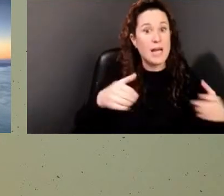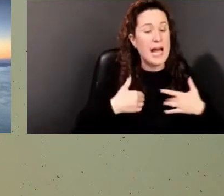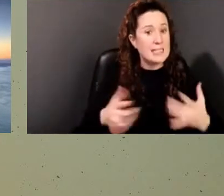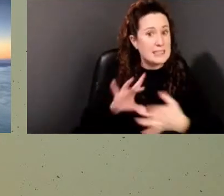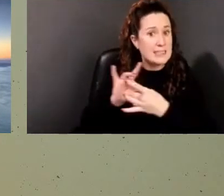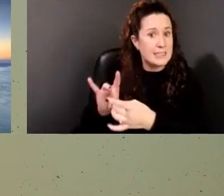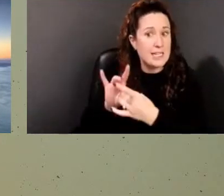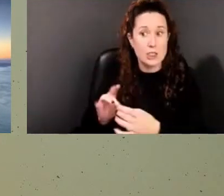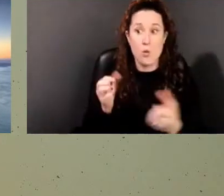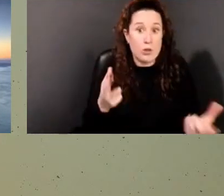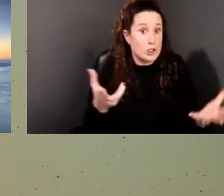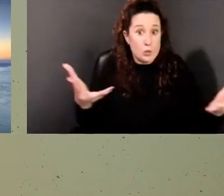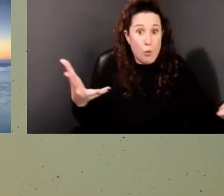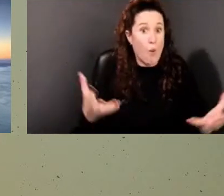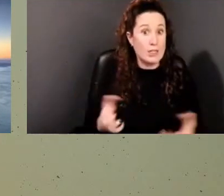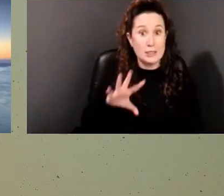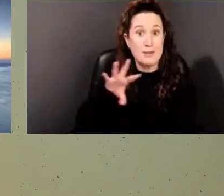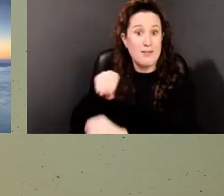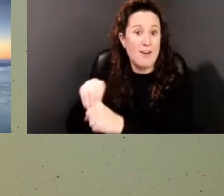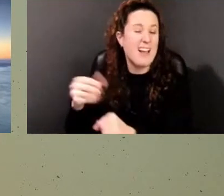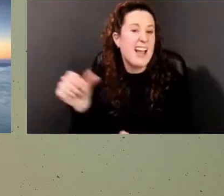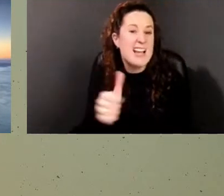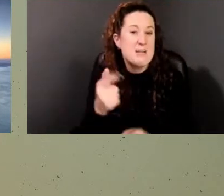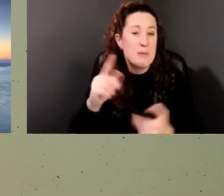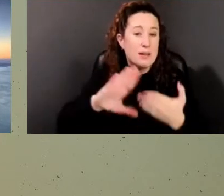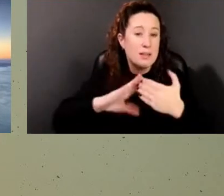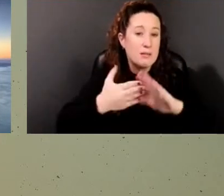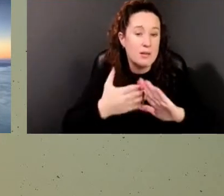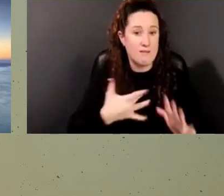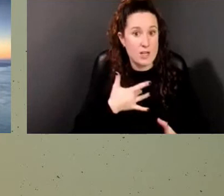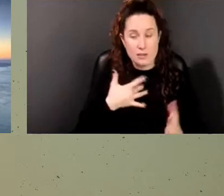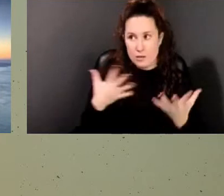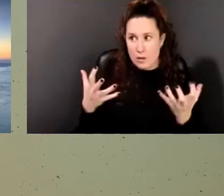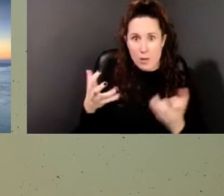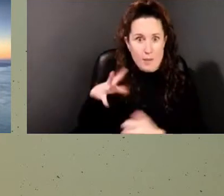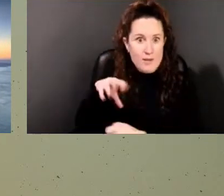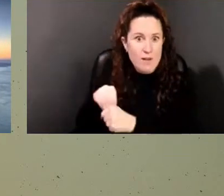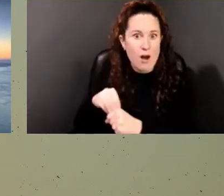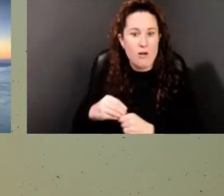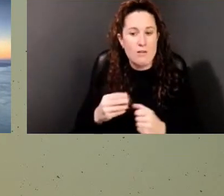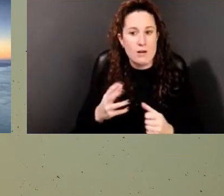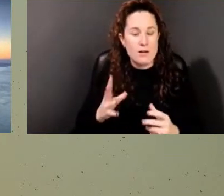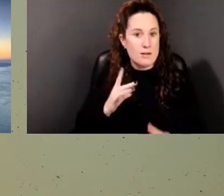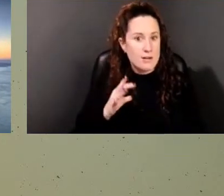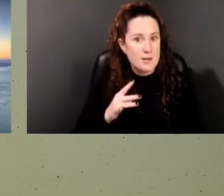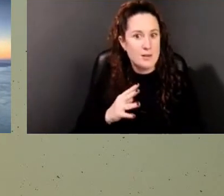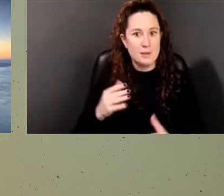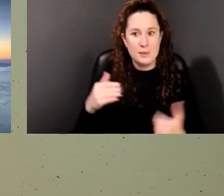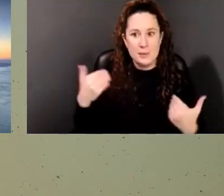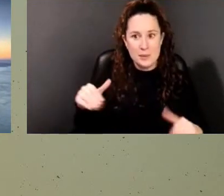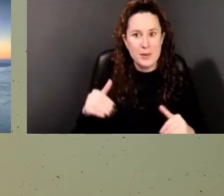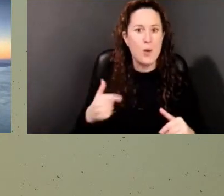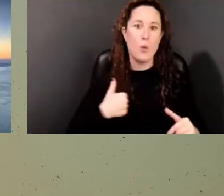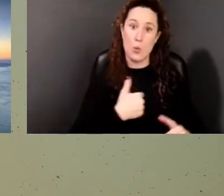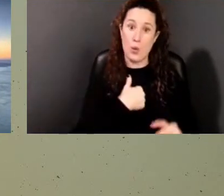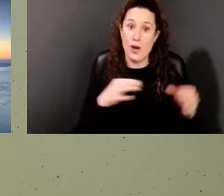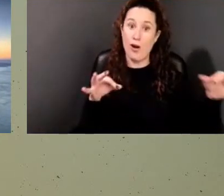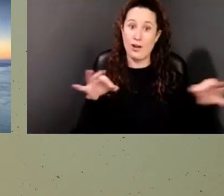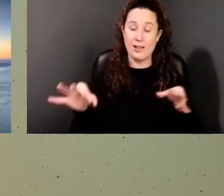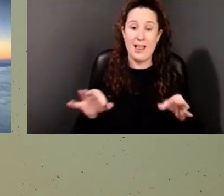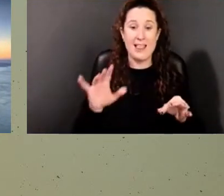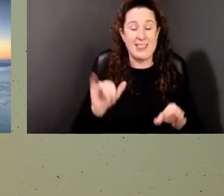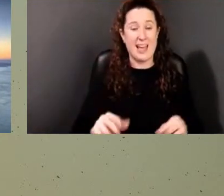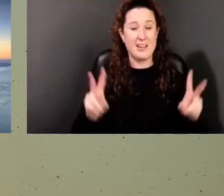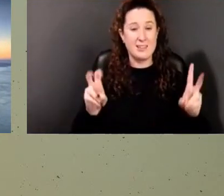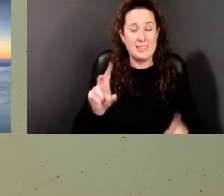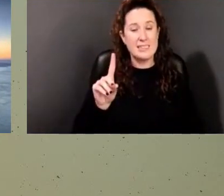wants to be involved. Anyone in the community that feels this way, that we're expanding that definition of descendant community, and that